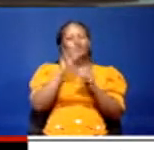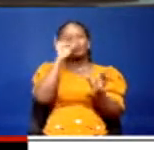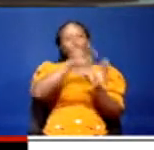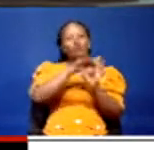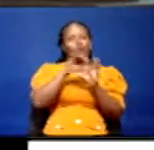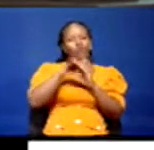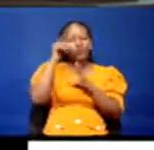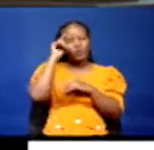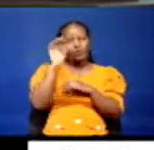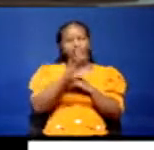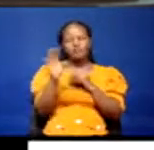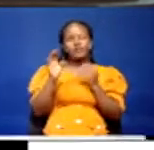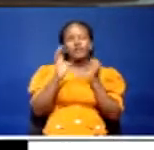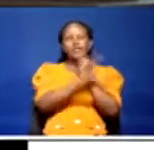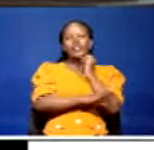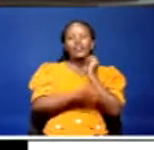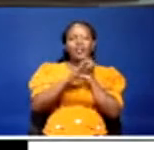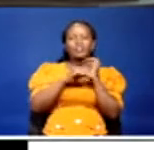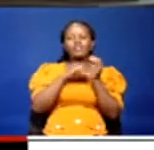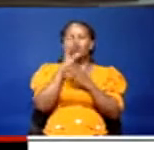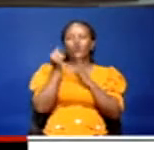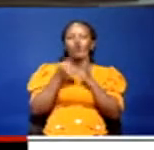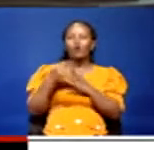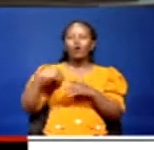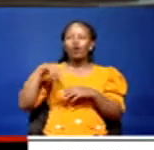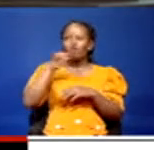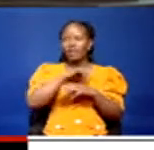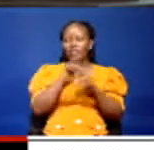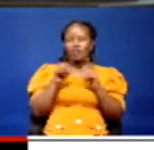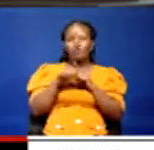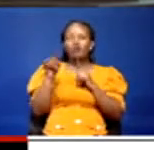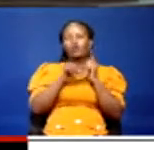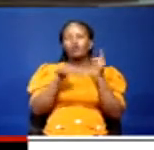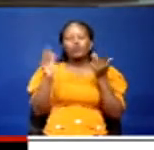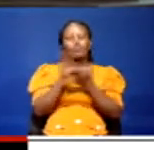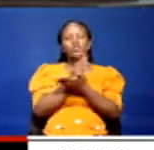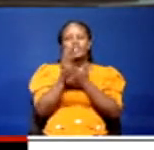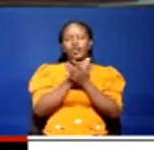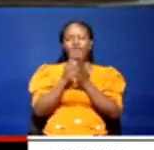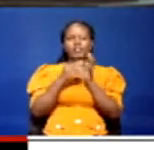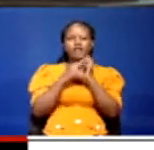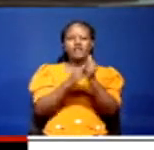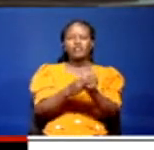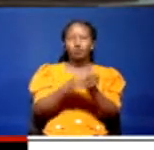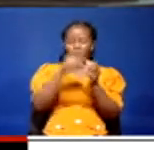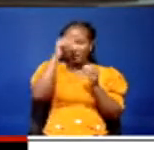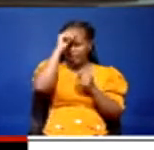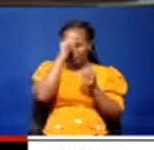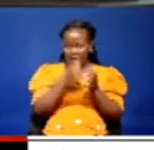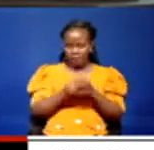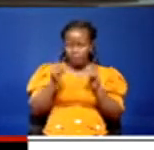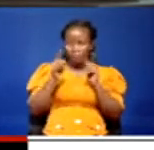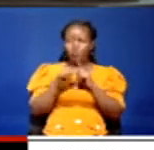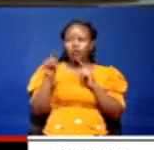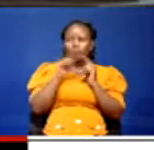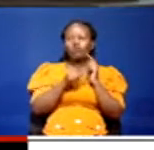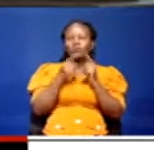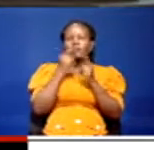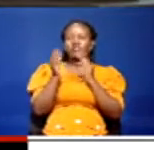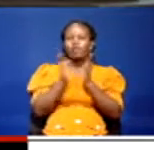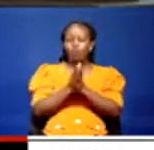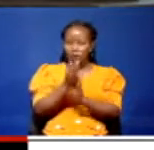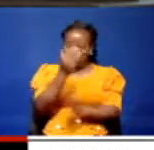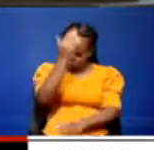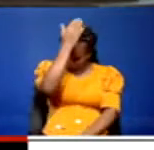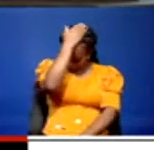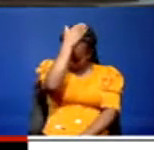country is for all of us. Just like we share homes, let us also share in the governance of the country, Kenya. And we'll be saying this with a lot of humility. And where